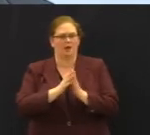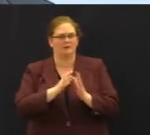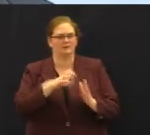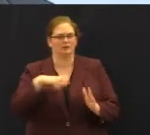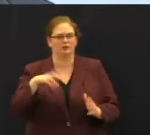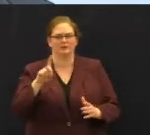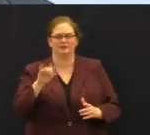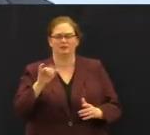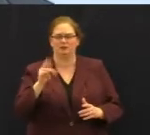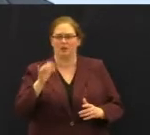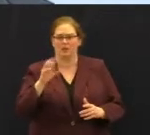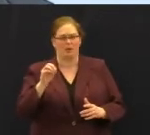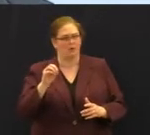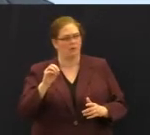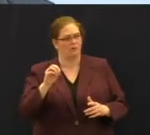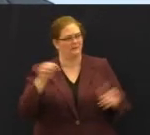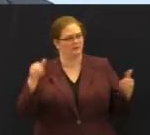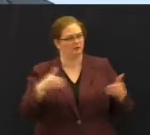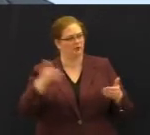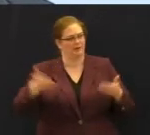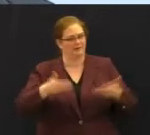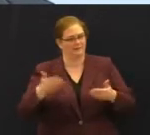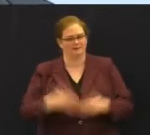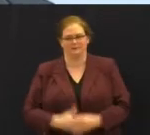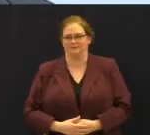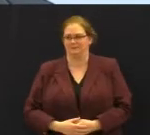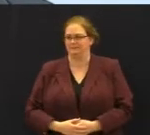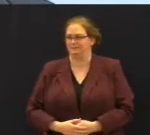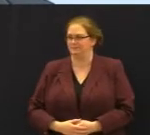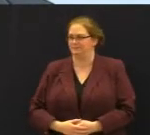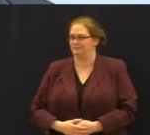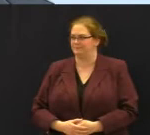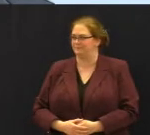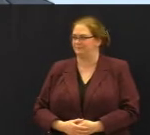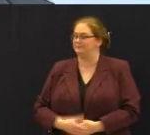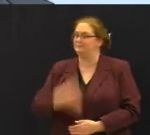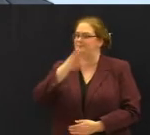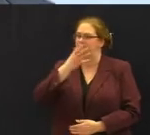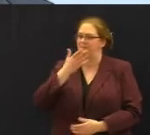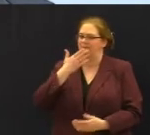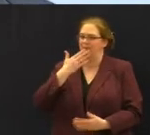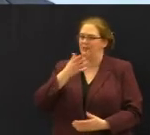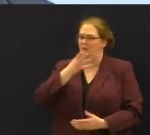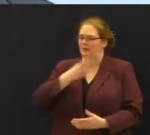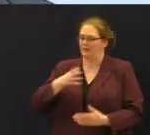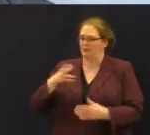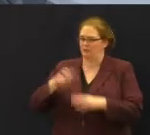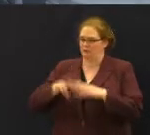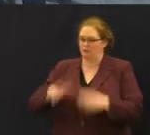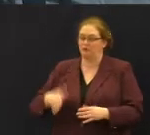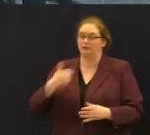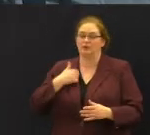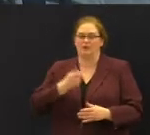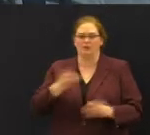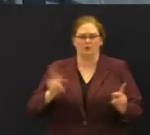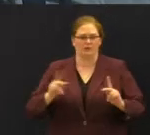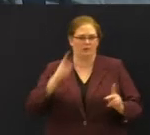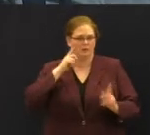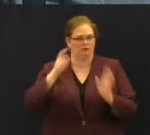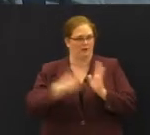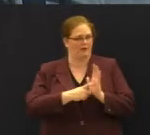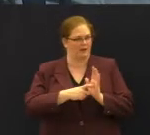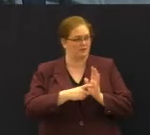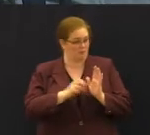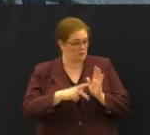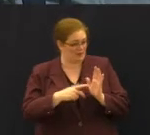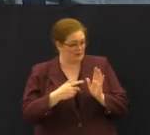to talk about this and to introduce our guests. Thank you, Madam Chair. There are a couple people I'd like to recognize. Would it be okay